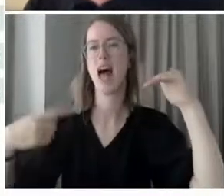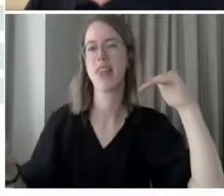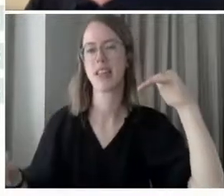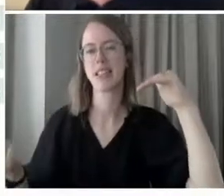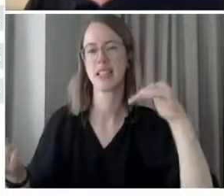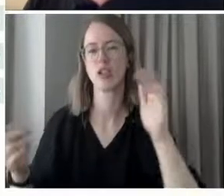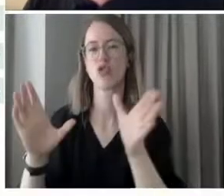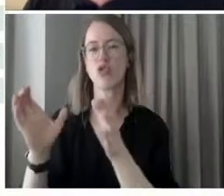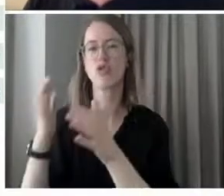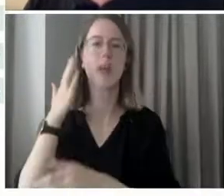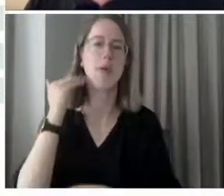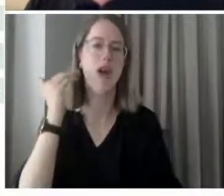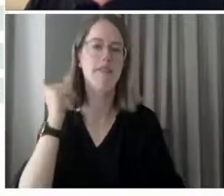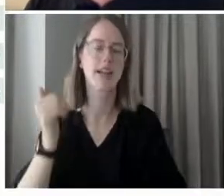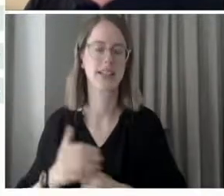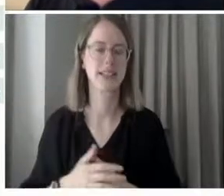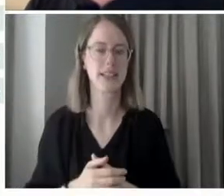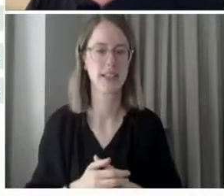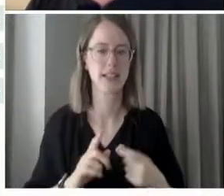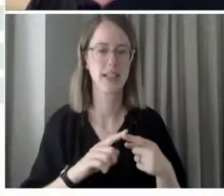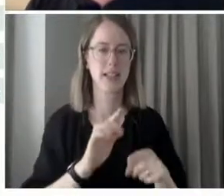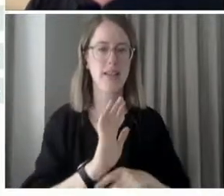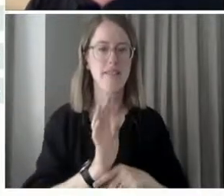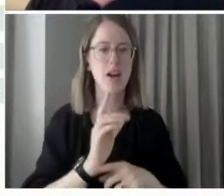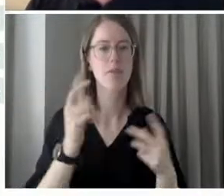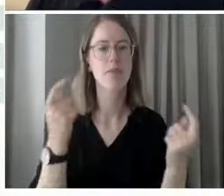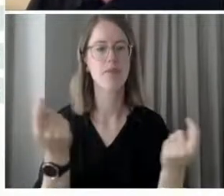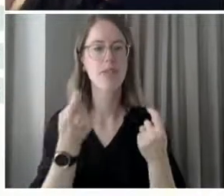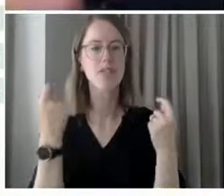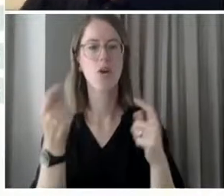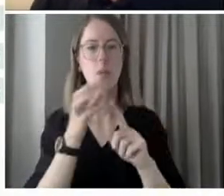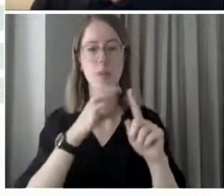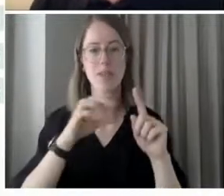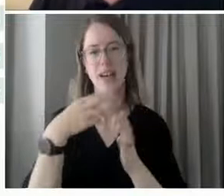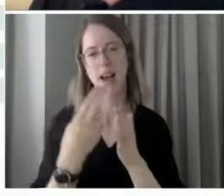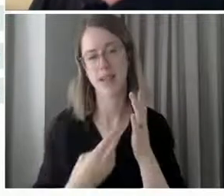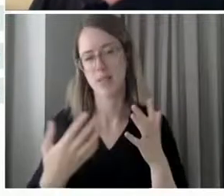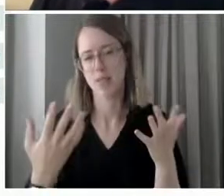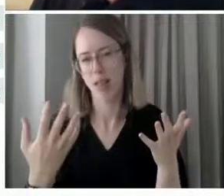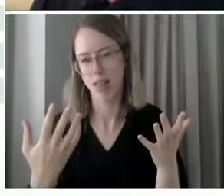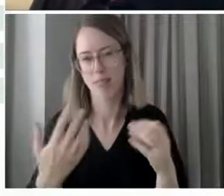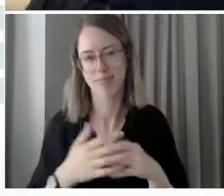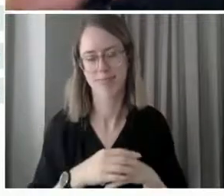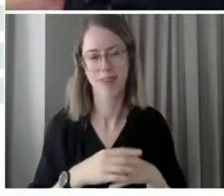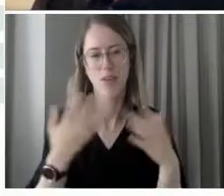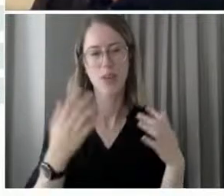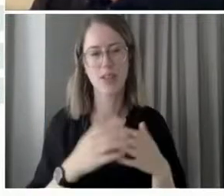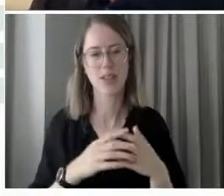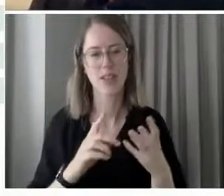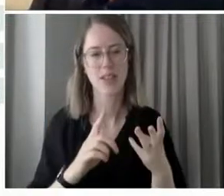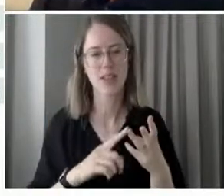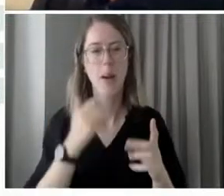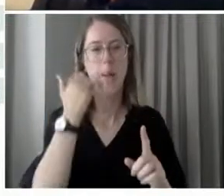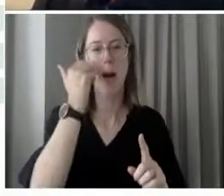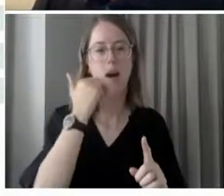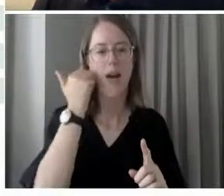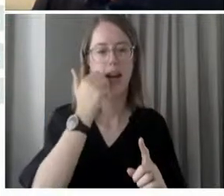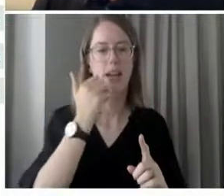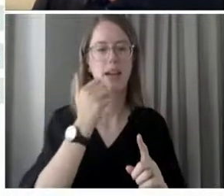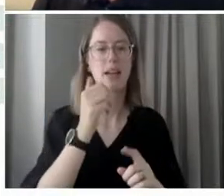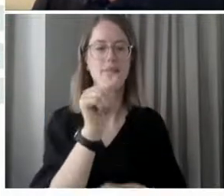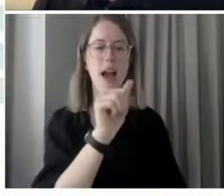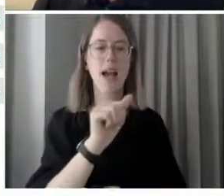are higher in film, festivals, Pacific arts, you might think that, Ngā Toi Māori, Asian